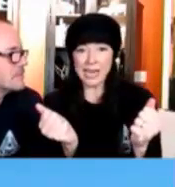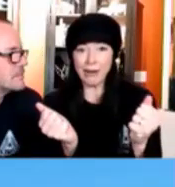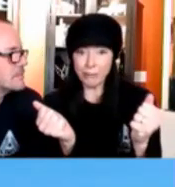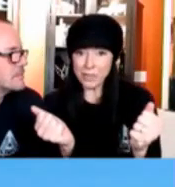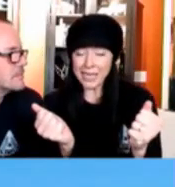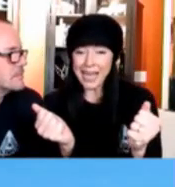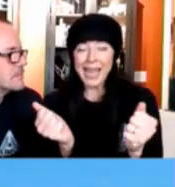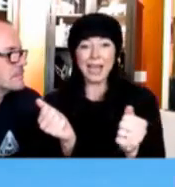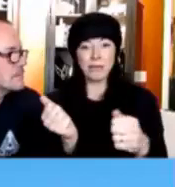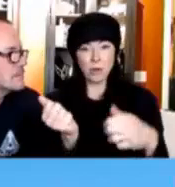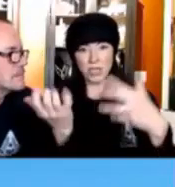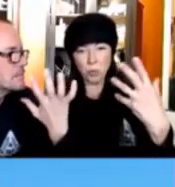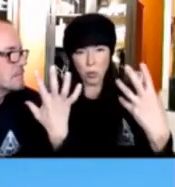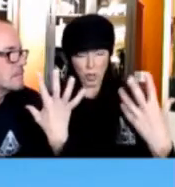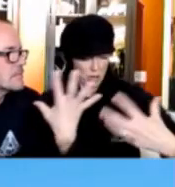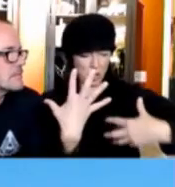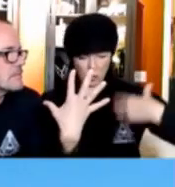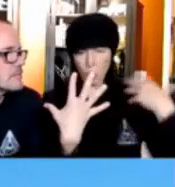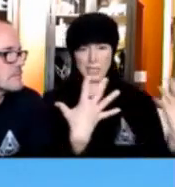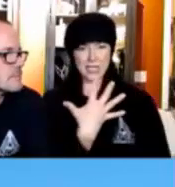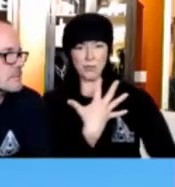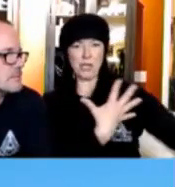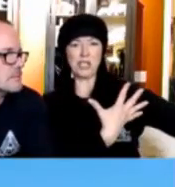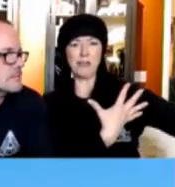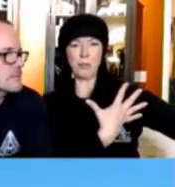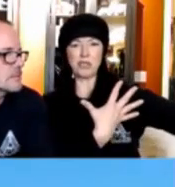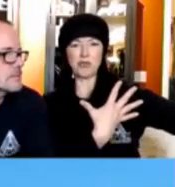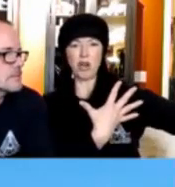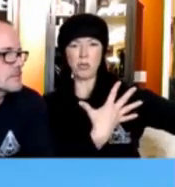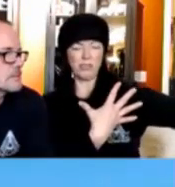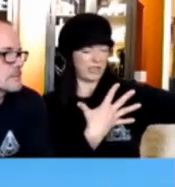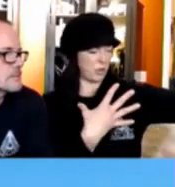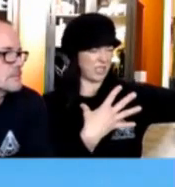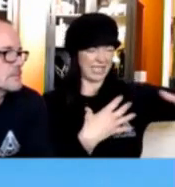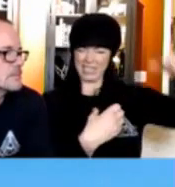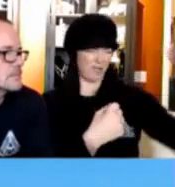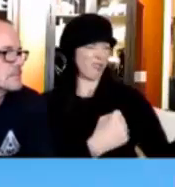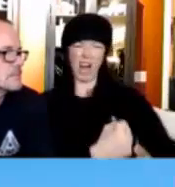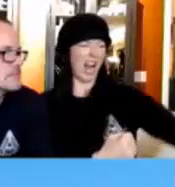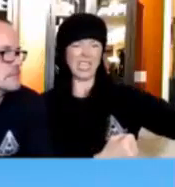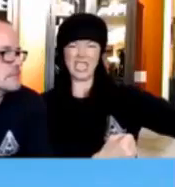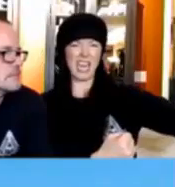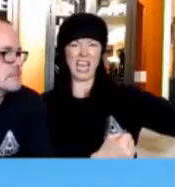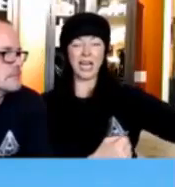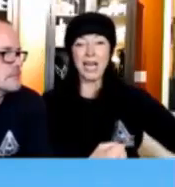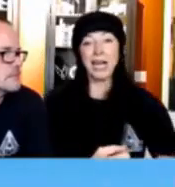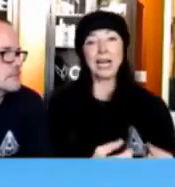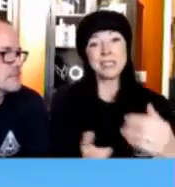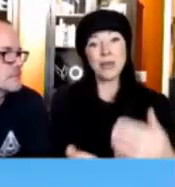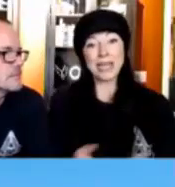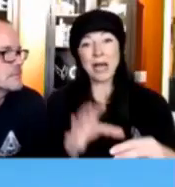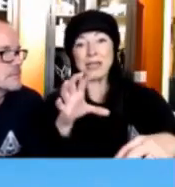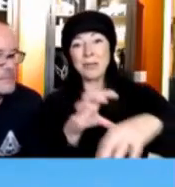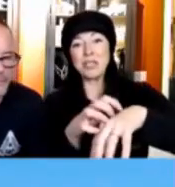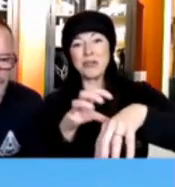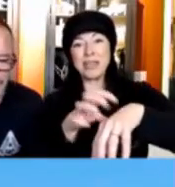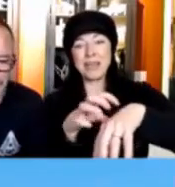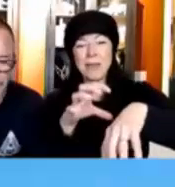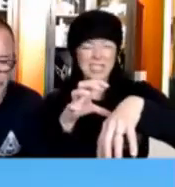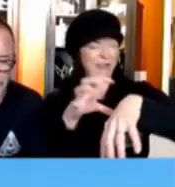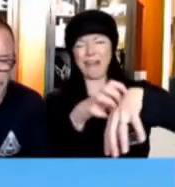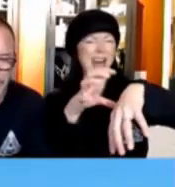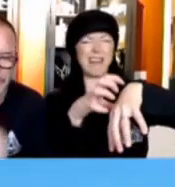care of me? And of course, you know, what is the impression of a big, strong wolf? It's one that's like, rah, yeah. And so that's how they demonstrate it. They